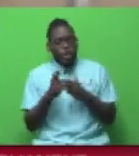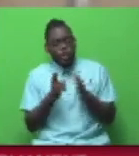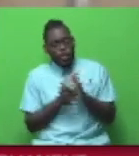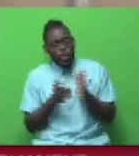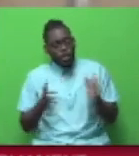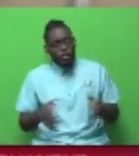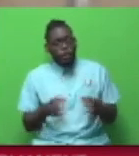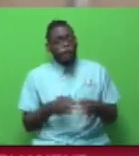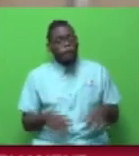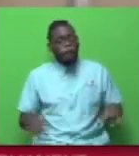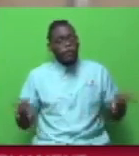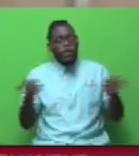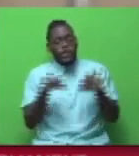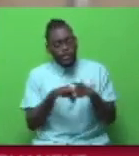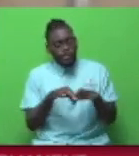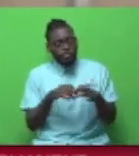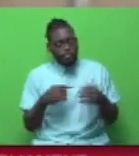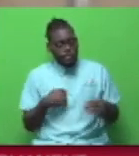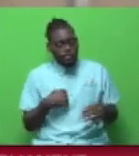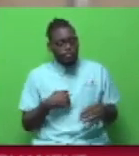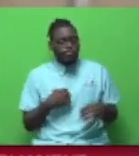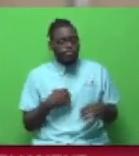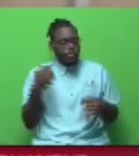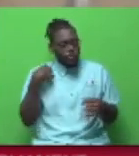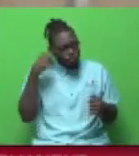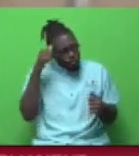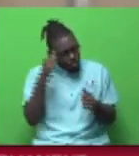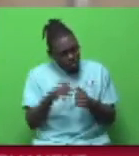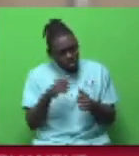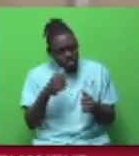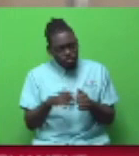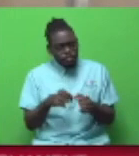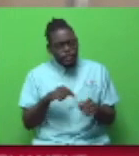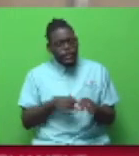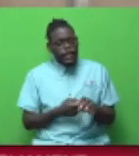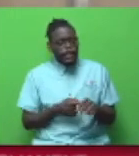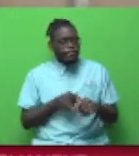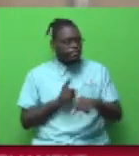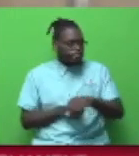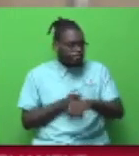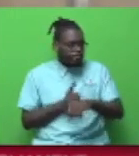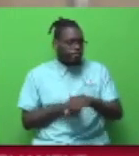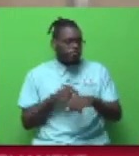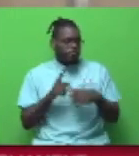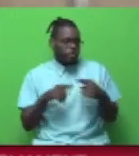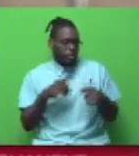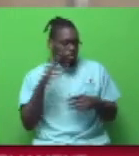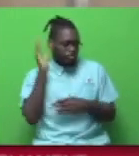Mr. Manning, and I started off by making reference to that quotation made by